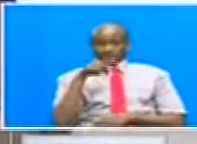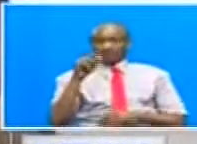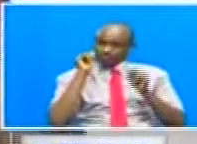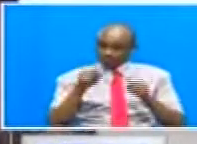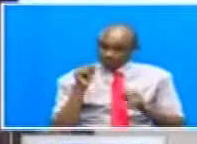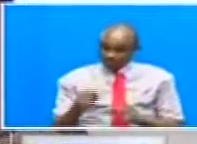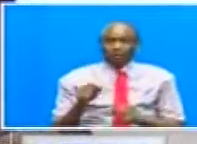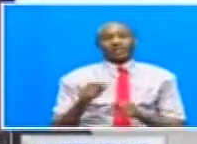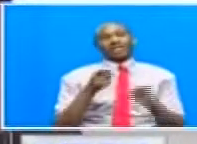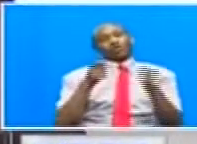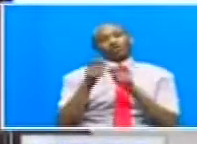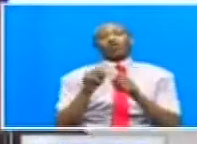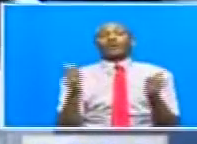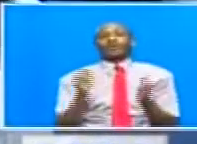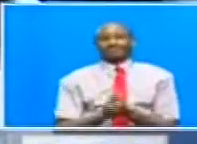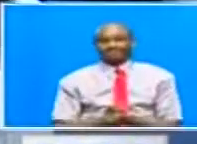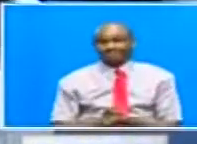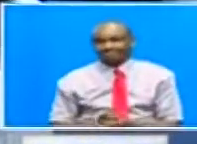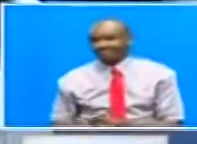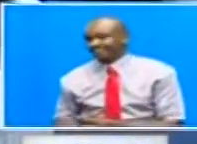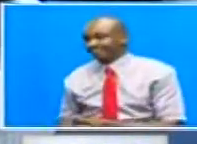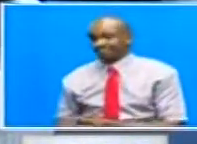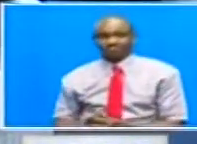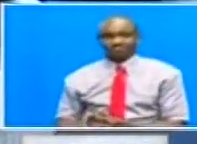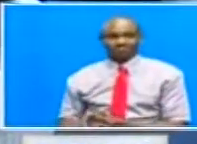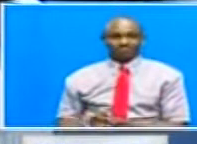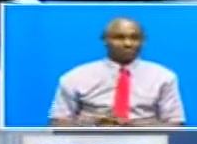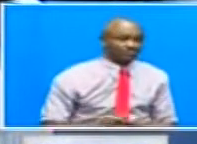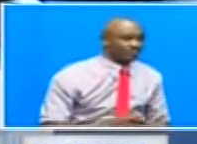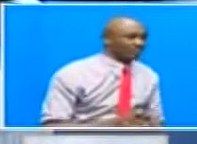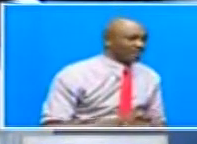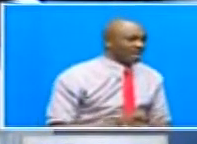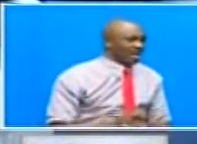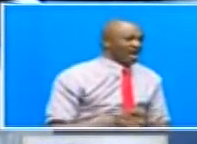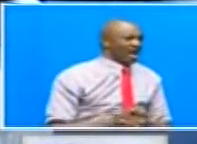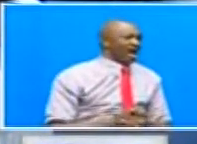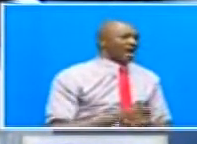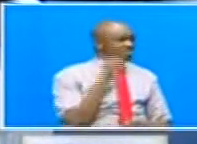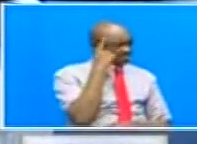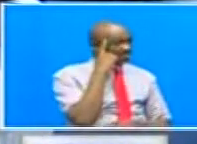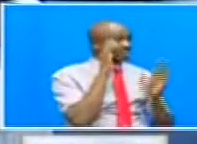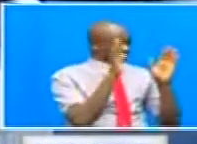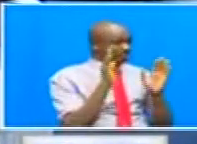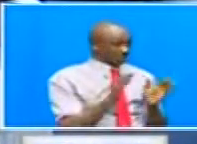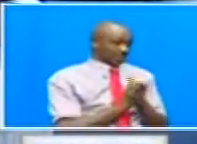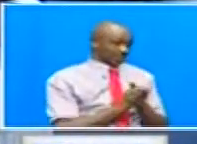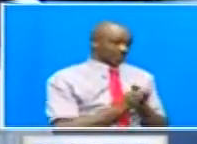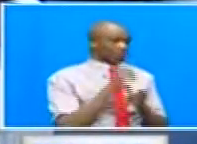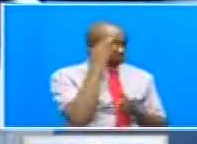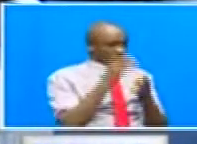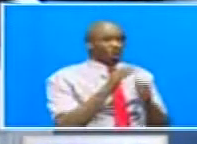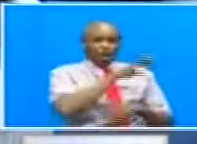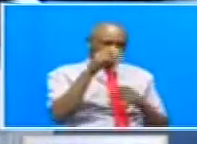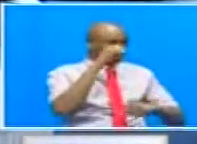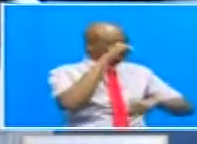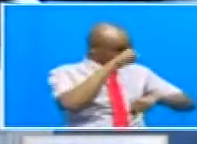able to actually govern. Mm-hmm. All right, Carl, if you... Yeah, I think it's important at this stage to realize that not all schools are vested in